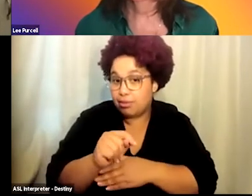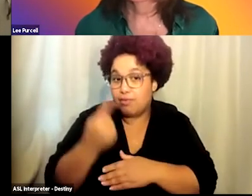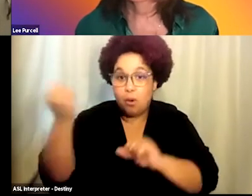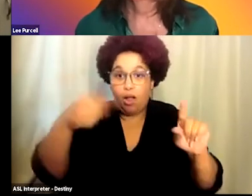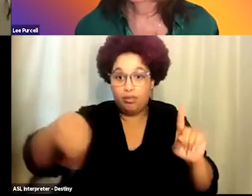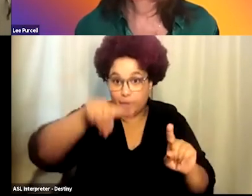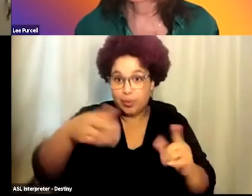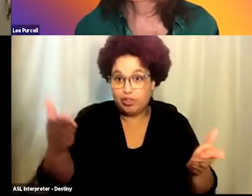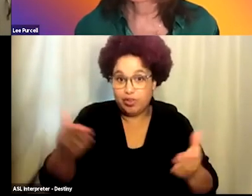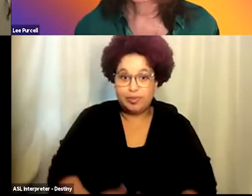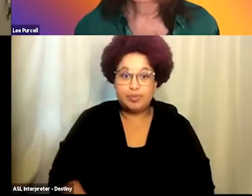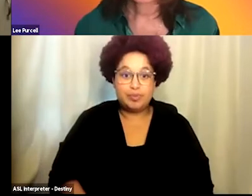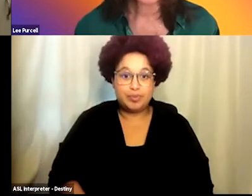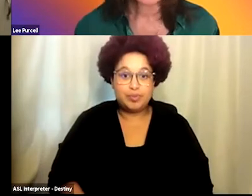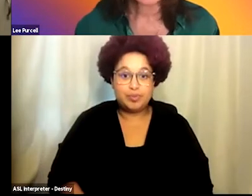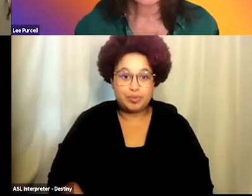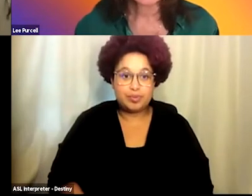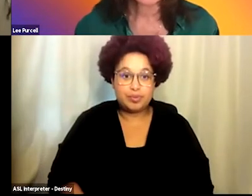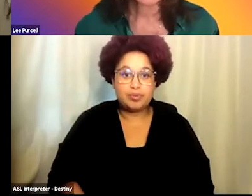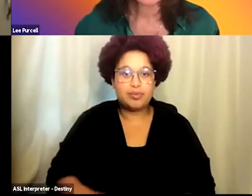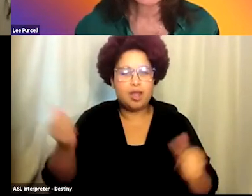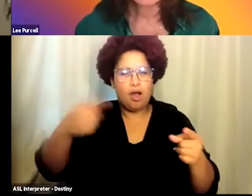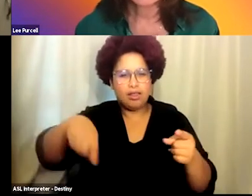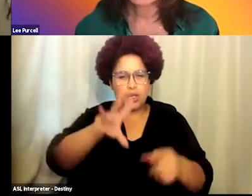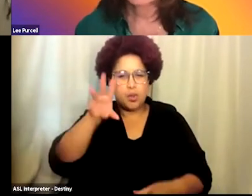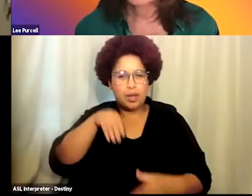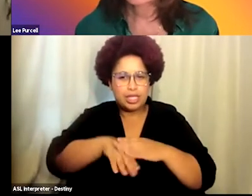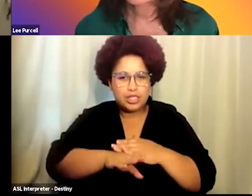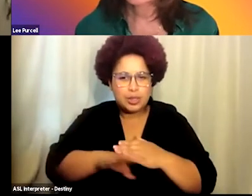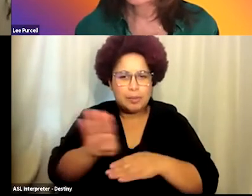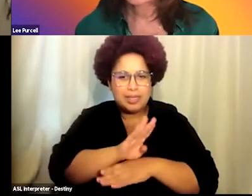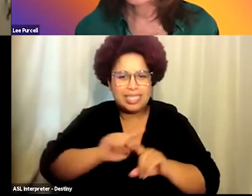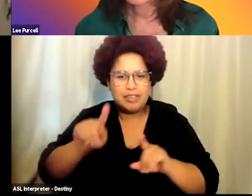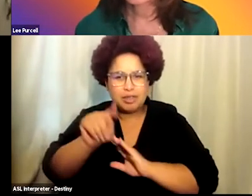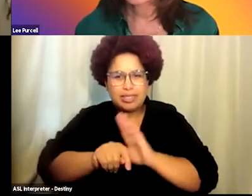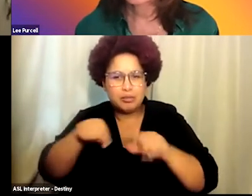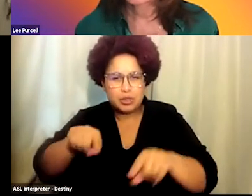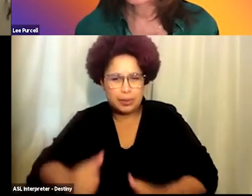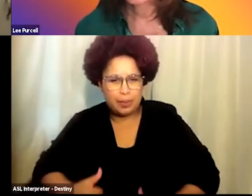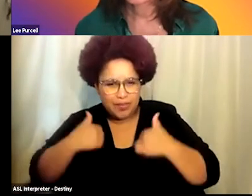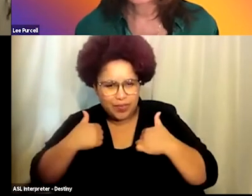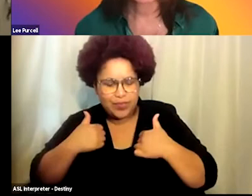everybody. Right. All of you entered the business at different times in your lives, and